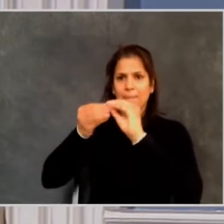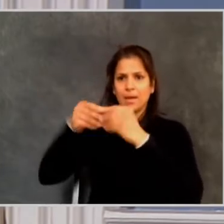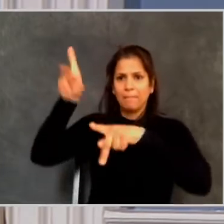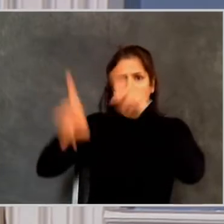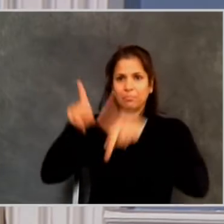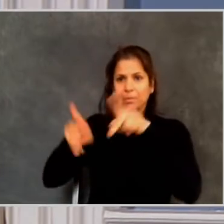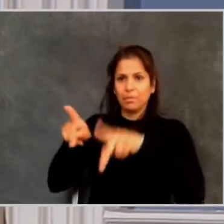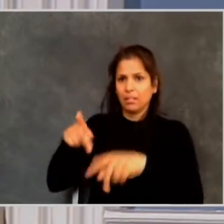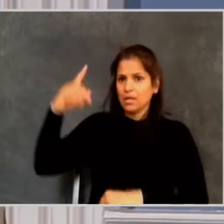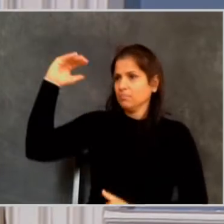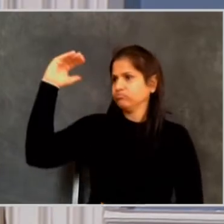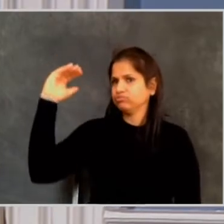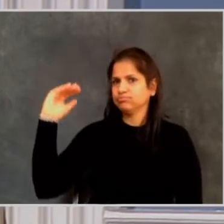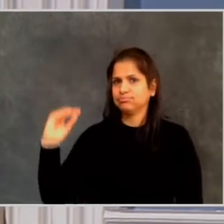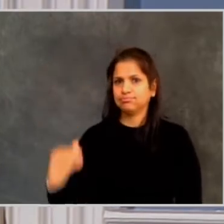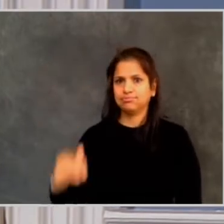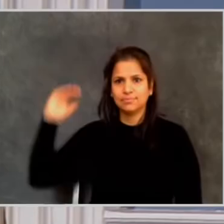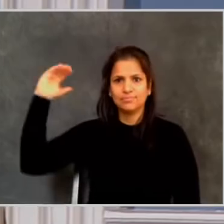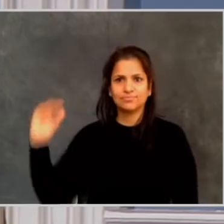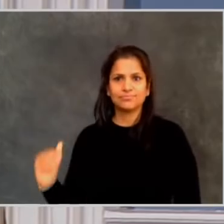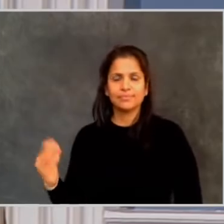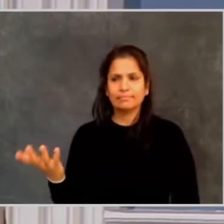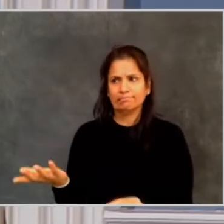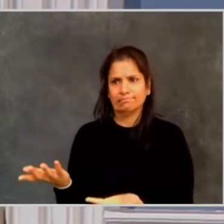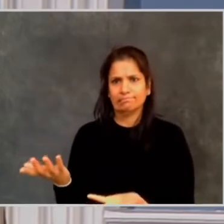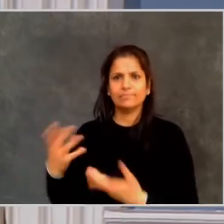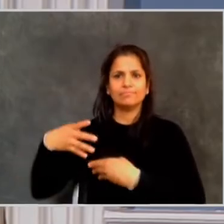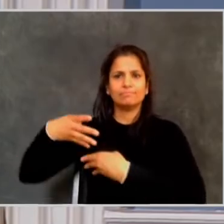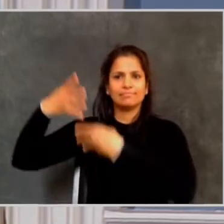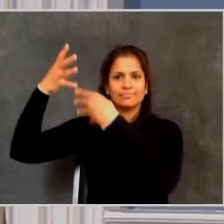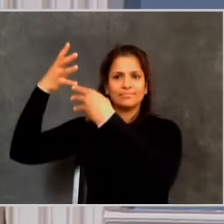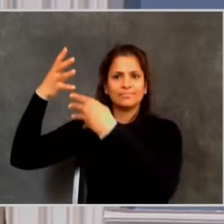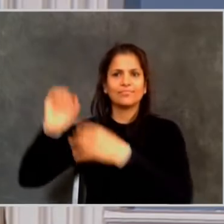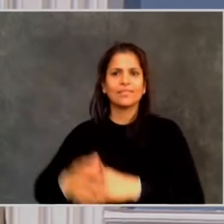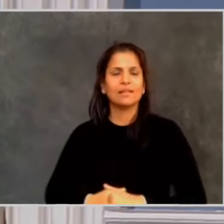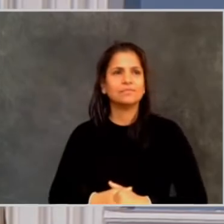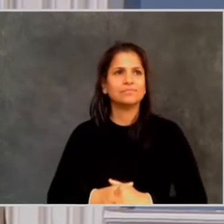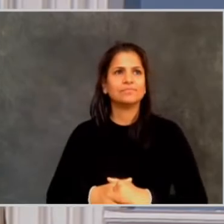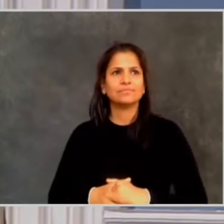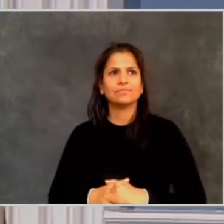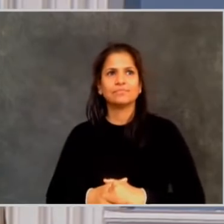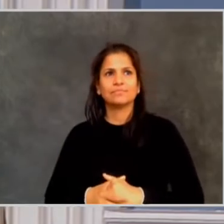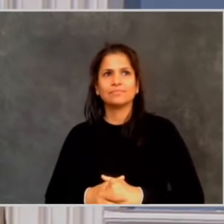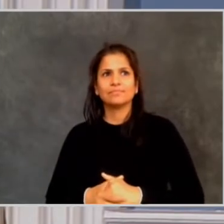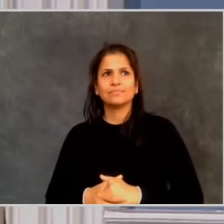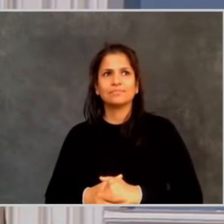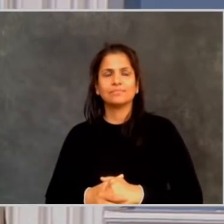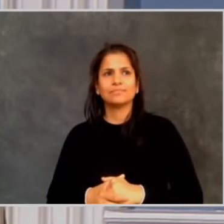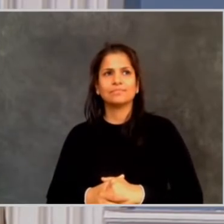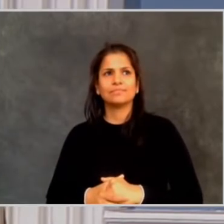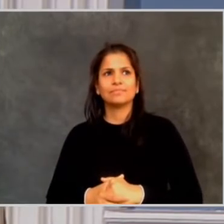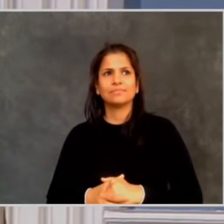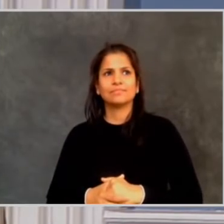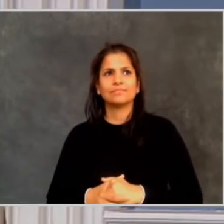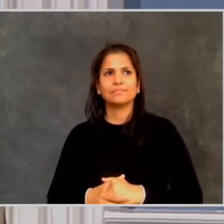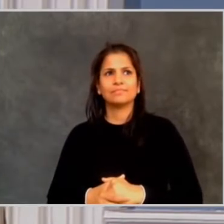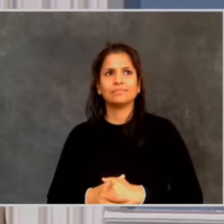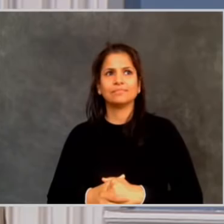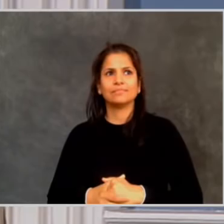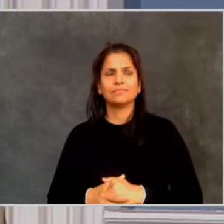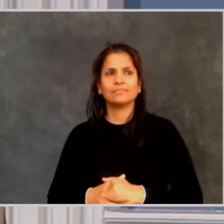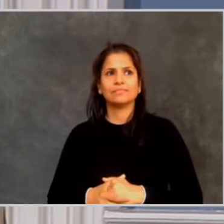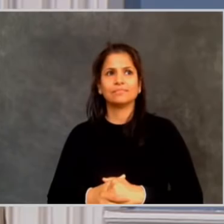now. There are other aspects of our data that we are also looking to improve the